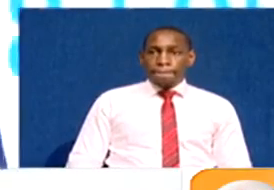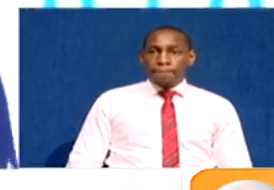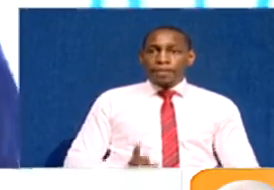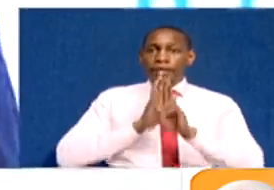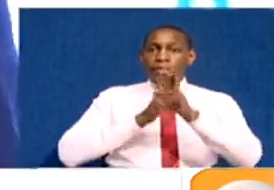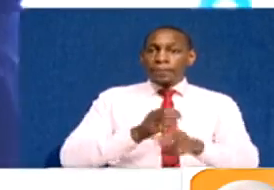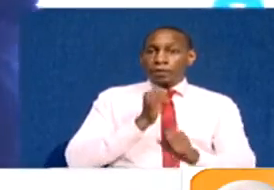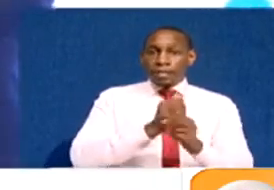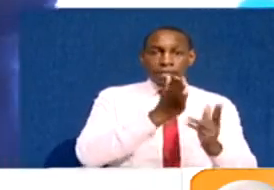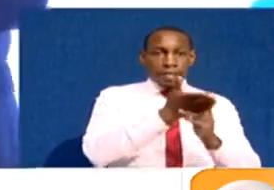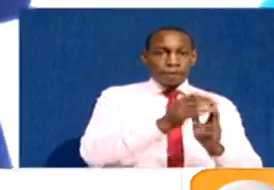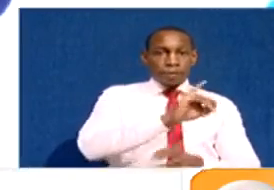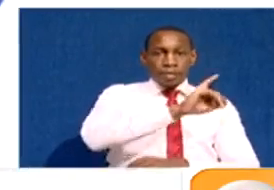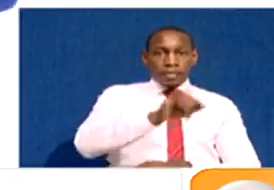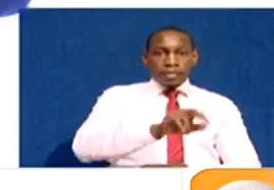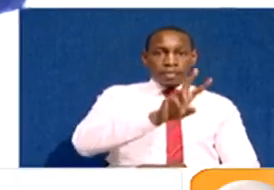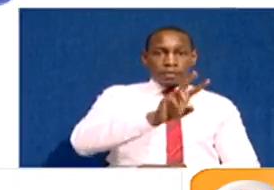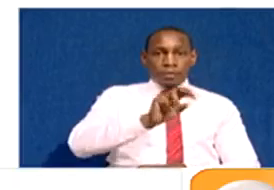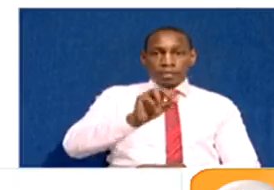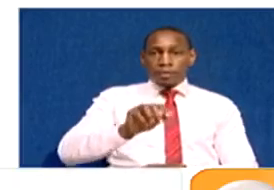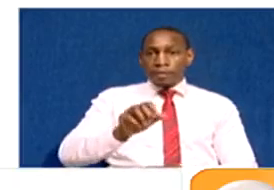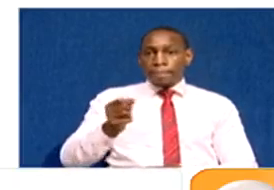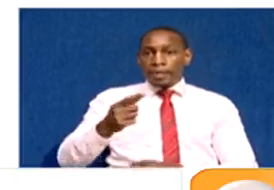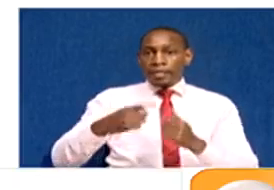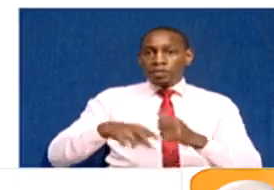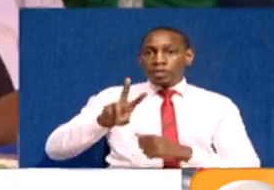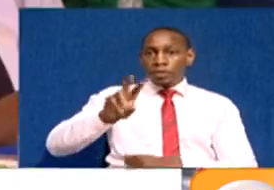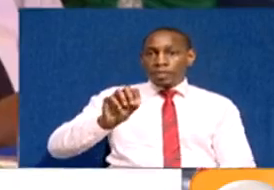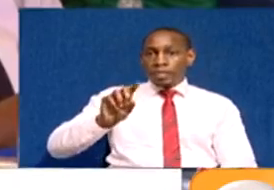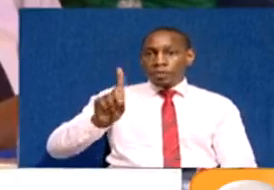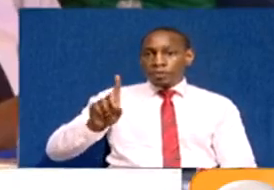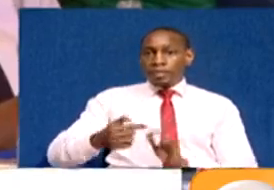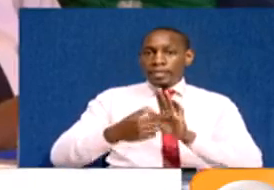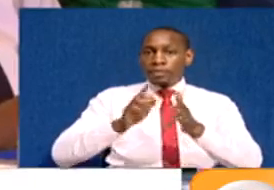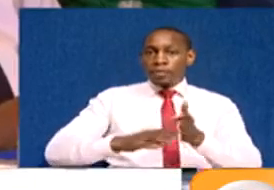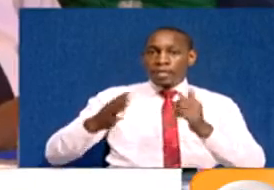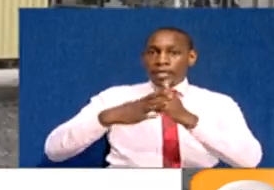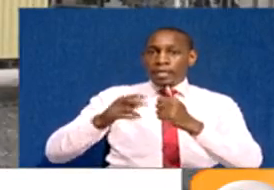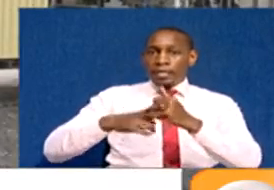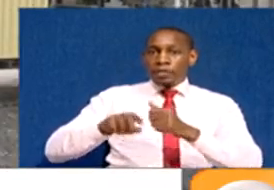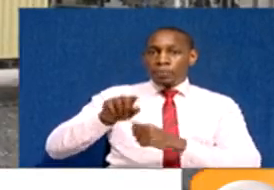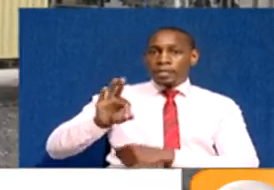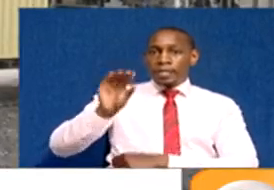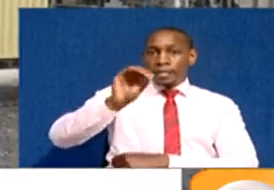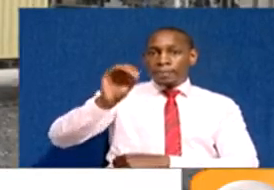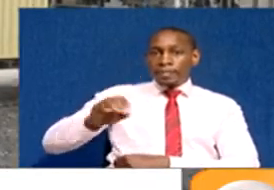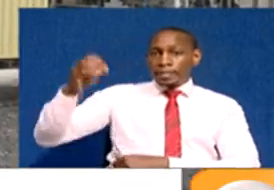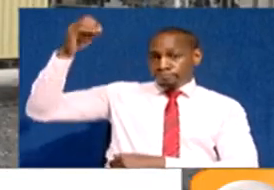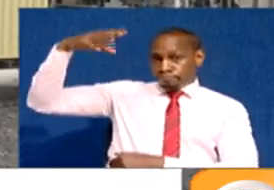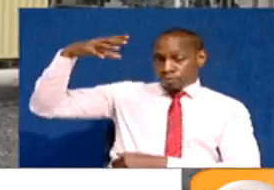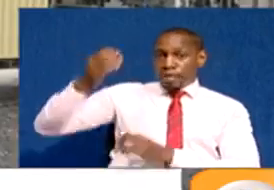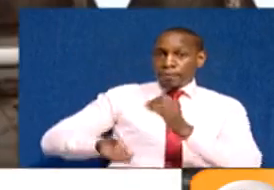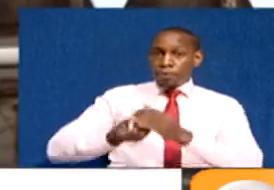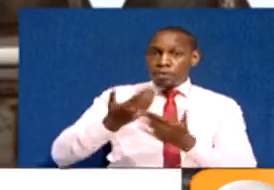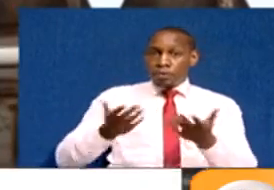The report conducted between January 2020 and June 2021 shows that 92.3% of electricity